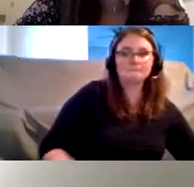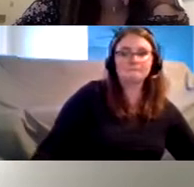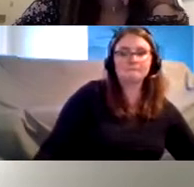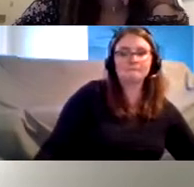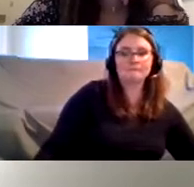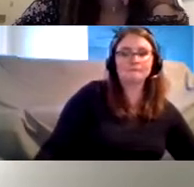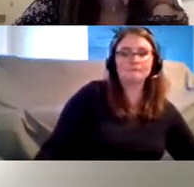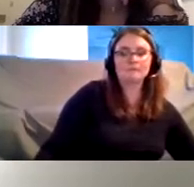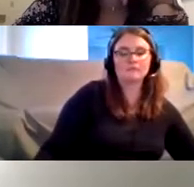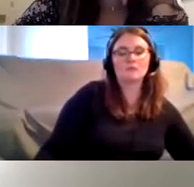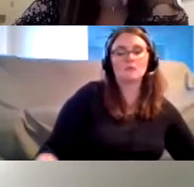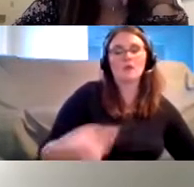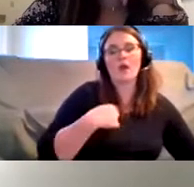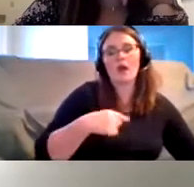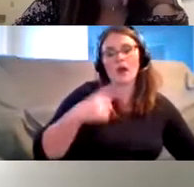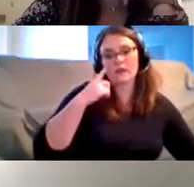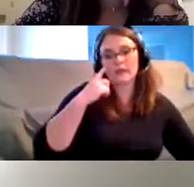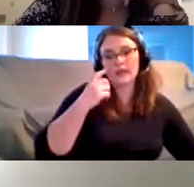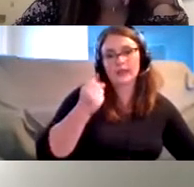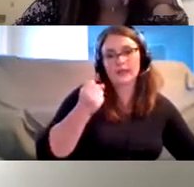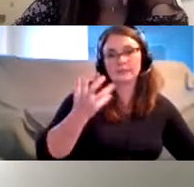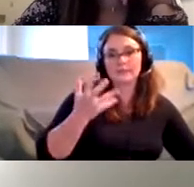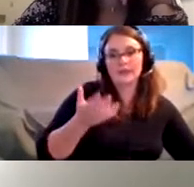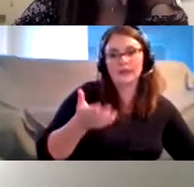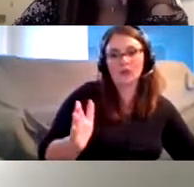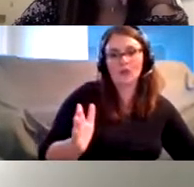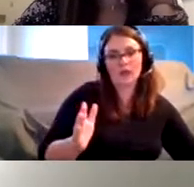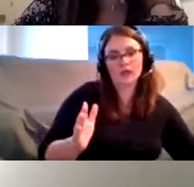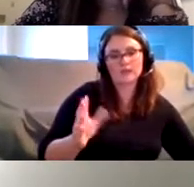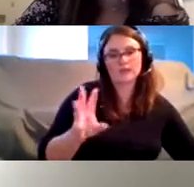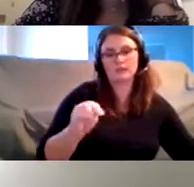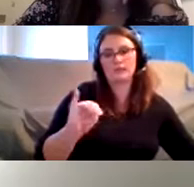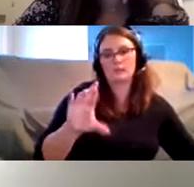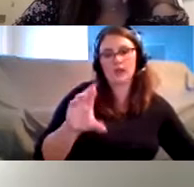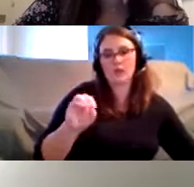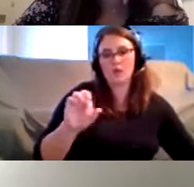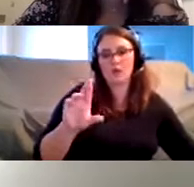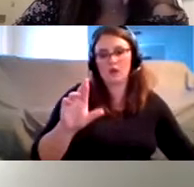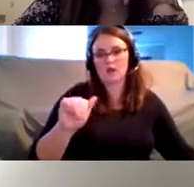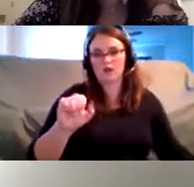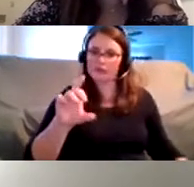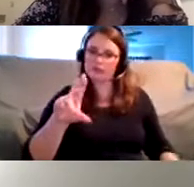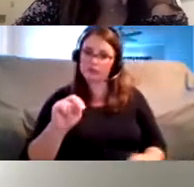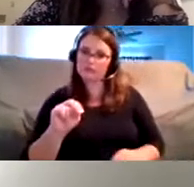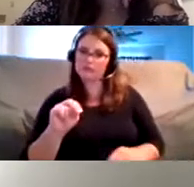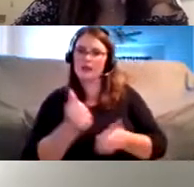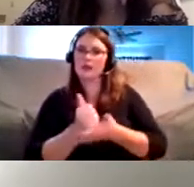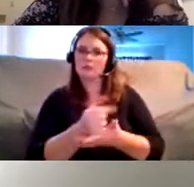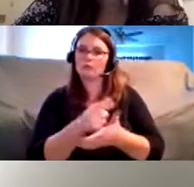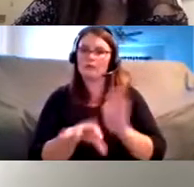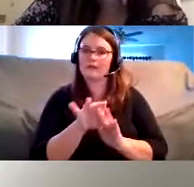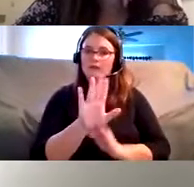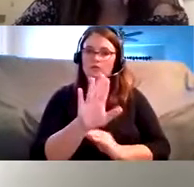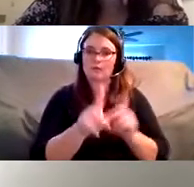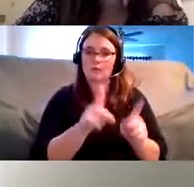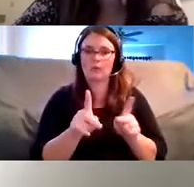Well, I think in lots of ways, microaggressions help you find your people and help you kind of know who you can trust and who you can't trust. And